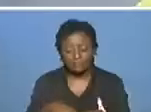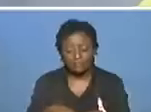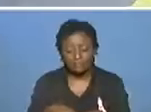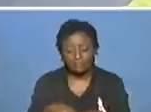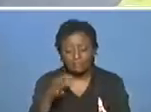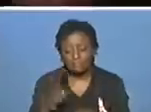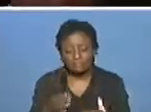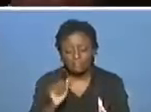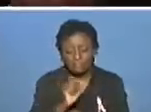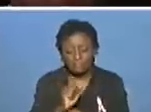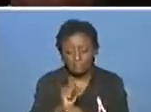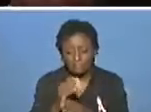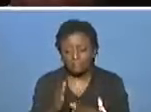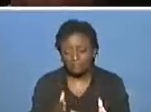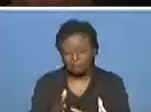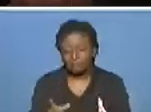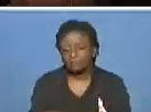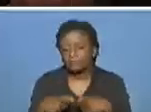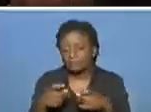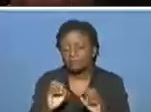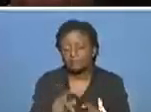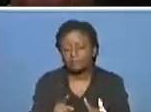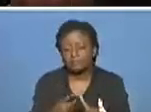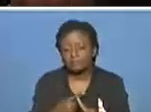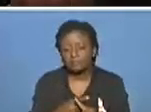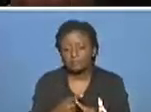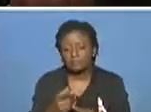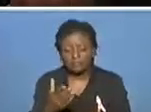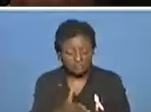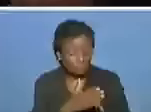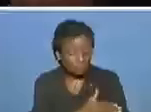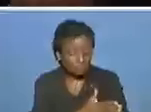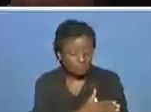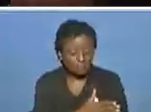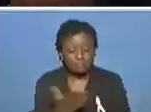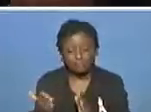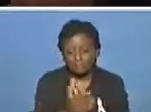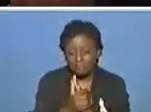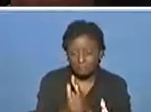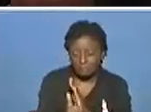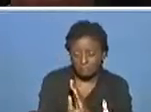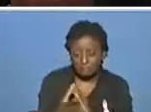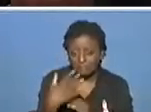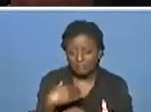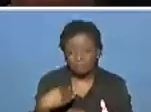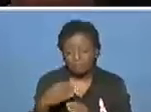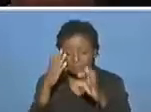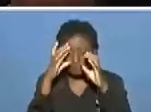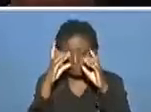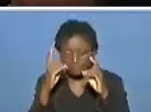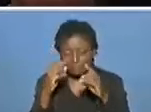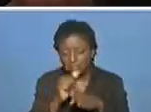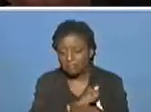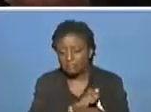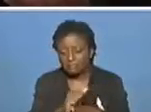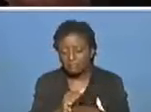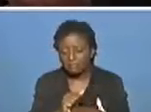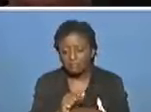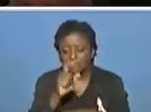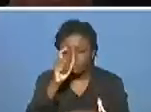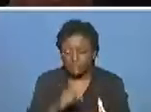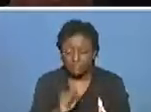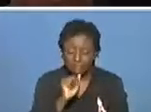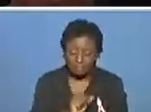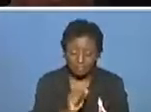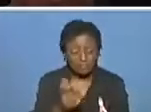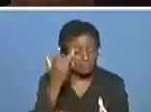their skills and offer education and training. Yes. We must also work smarter and use more efficient technologies